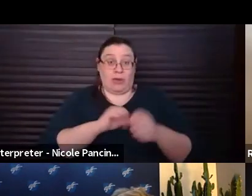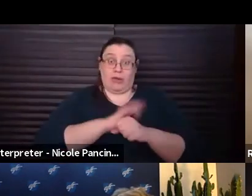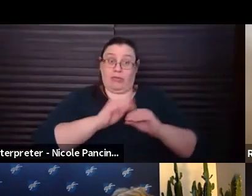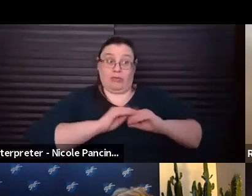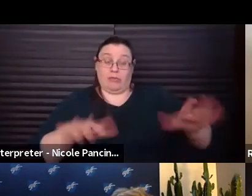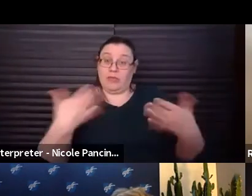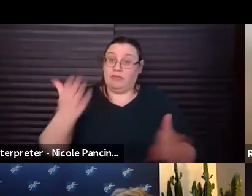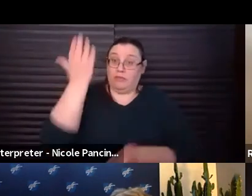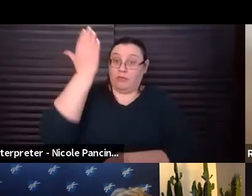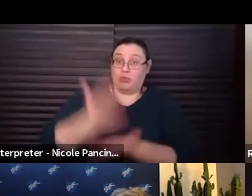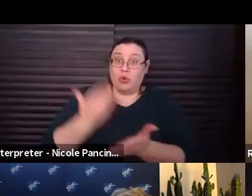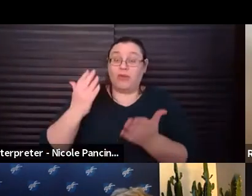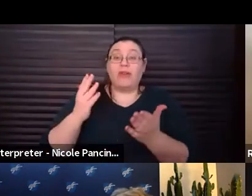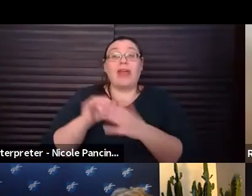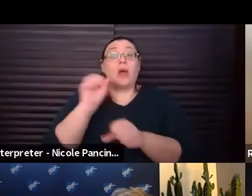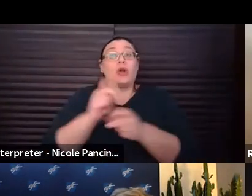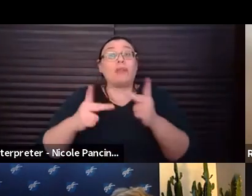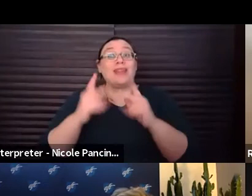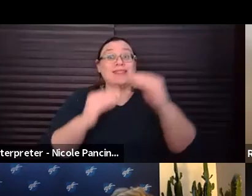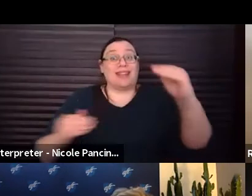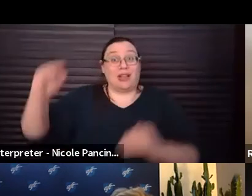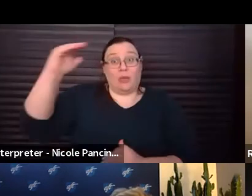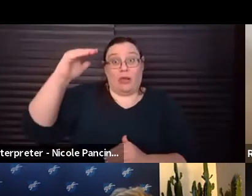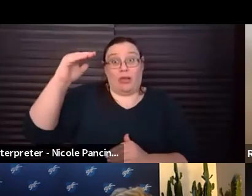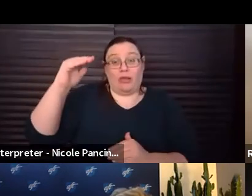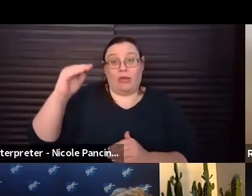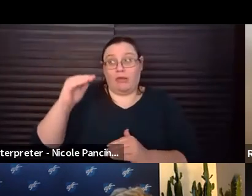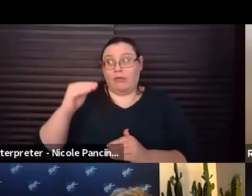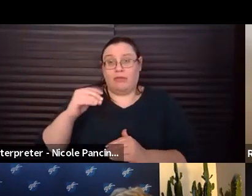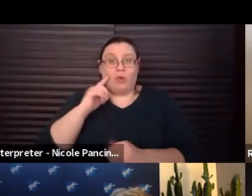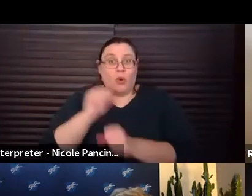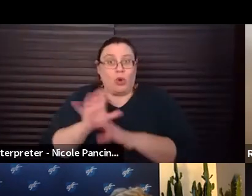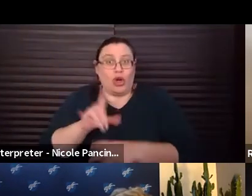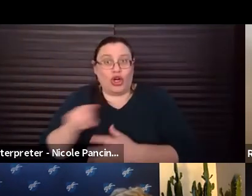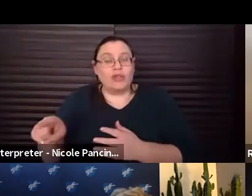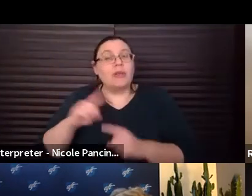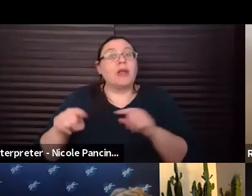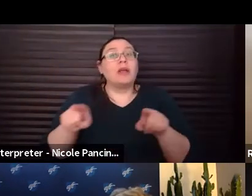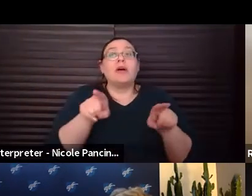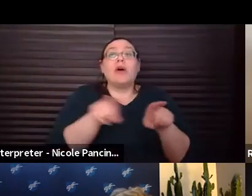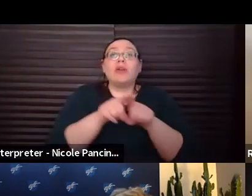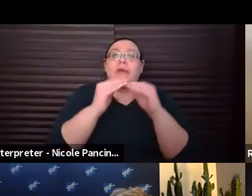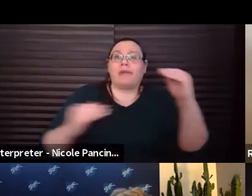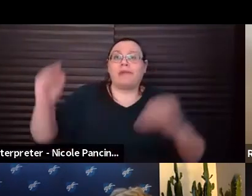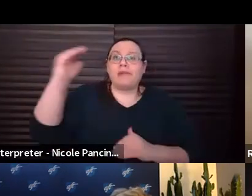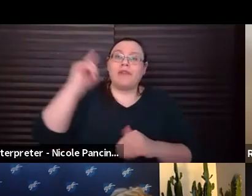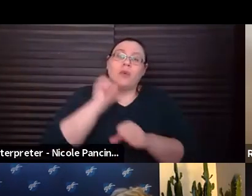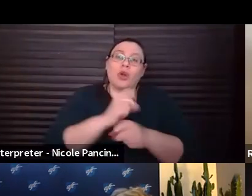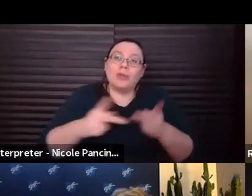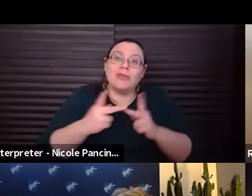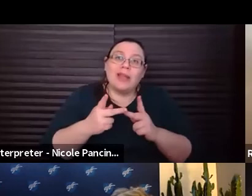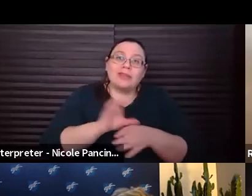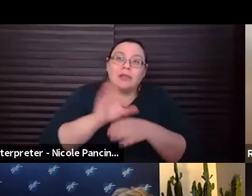only an inequality in the workplace risk that workers face, but an inequality of workplace consequences.